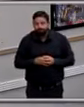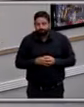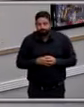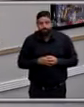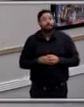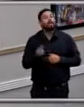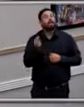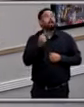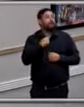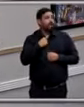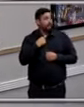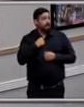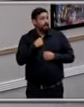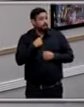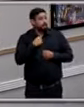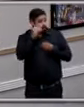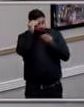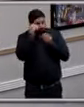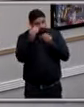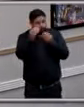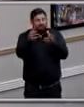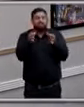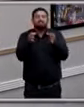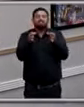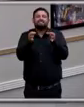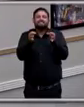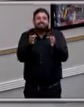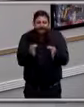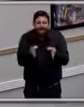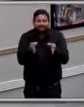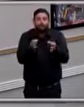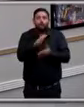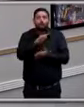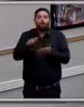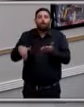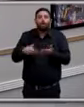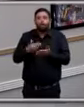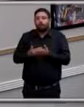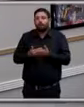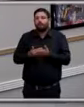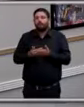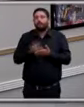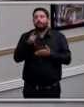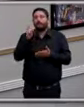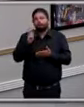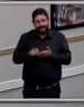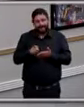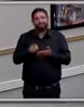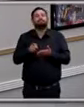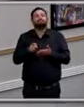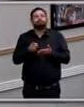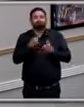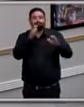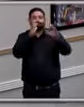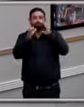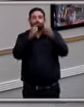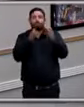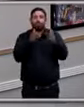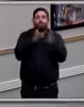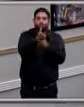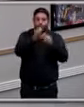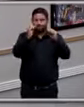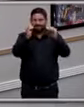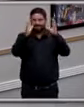I would tell you that definitely all of this needs to be facilitated through the teacher. The teacher needs